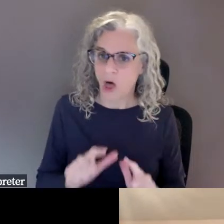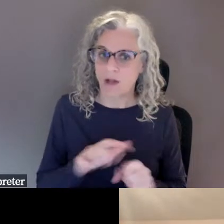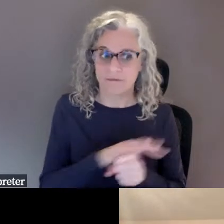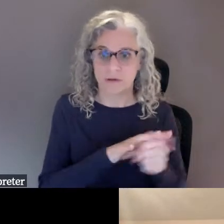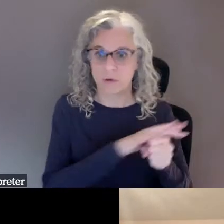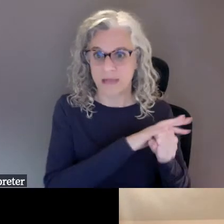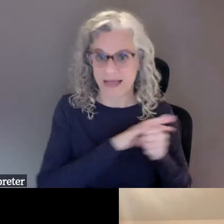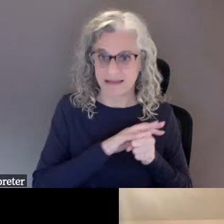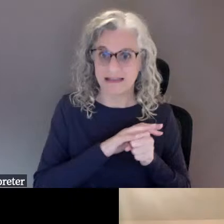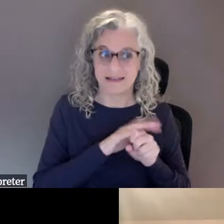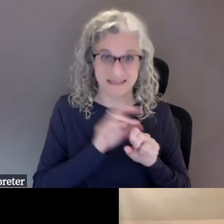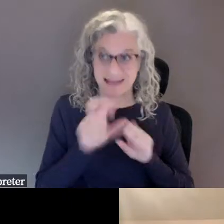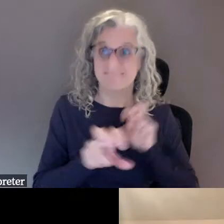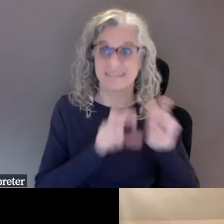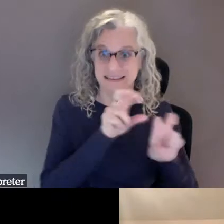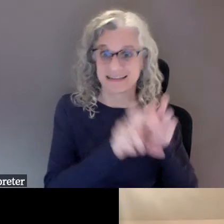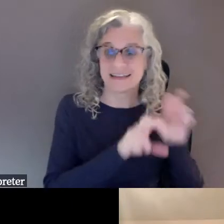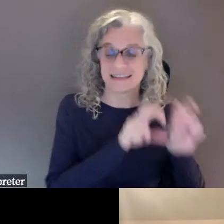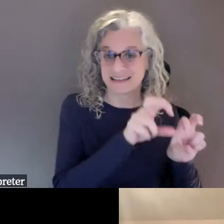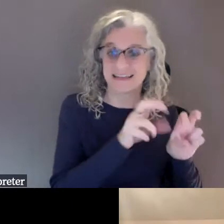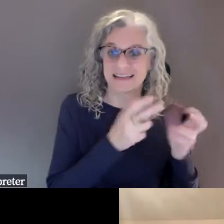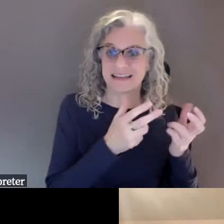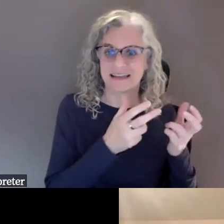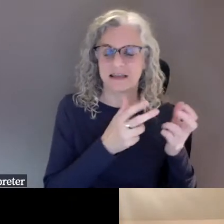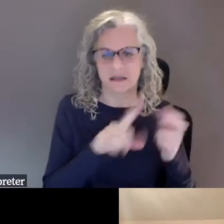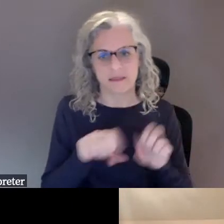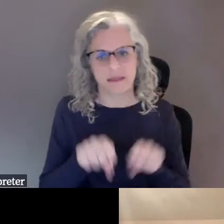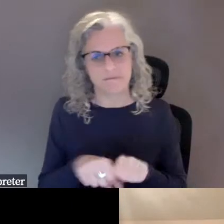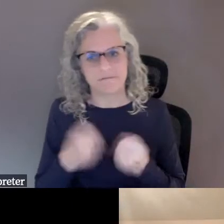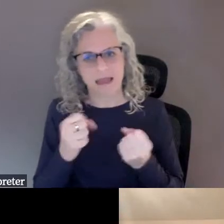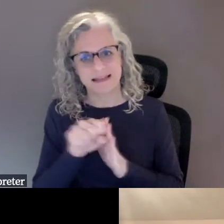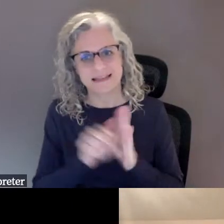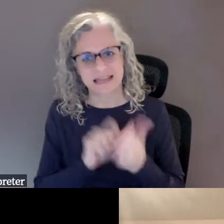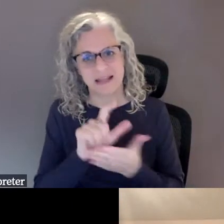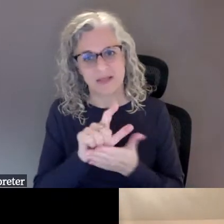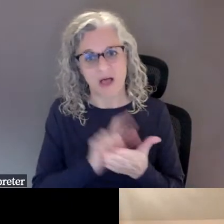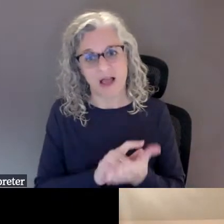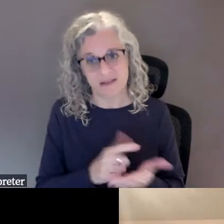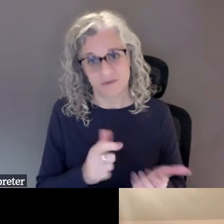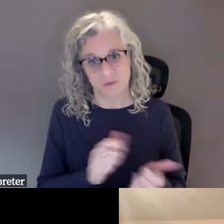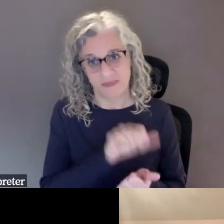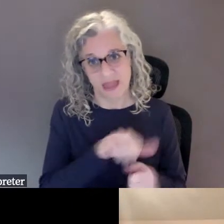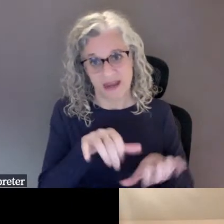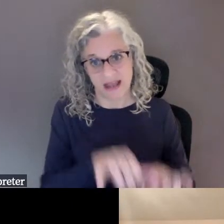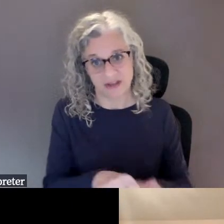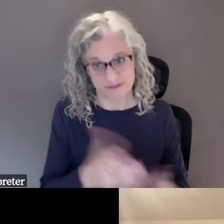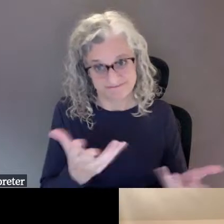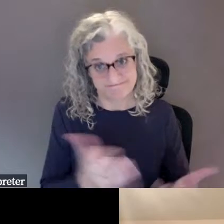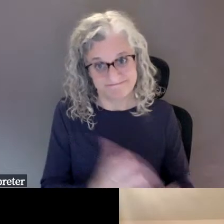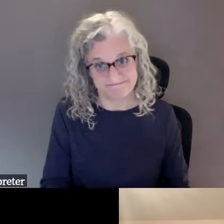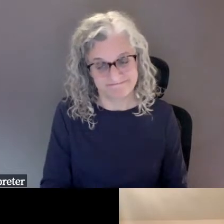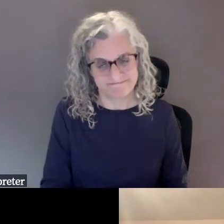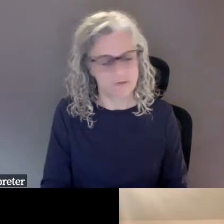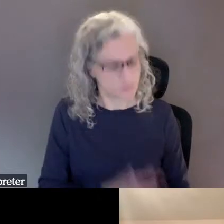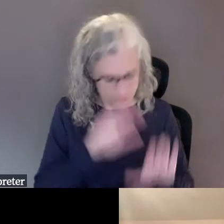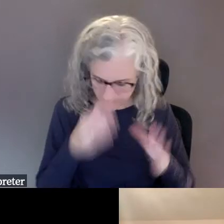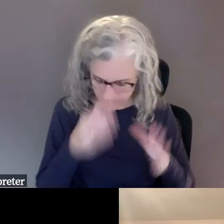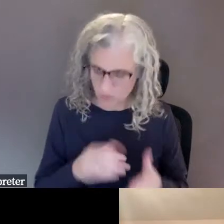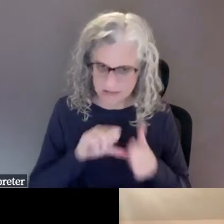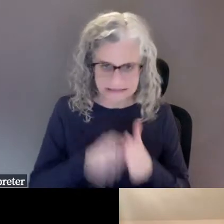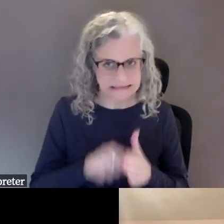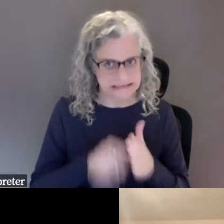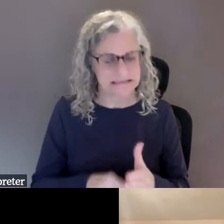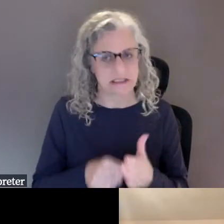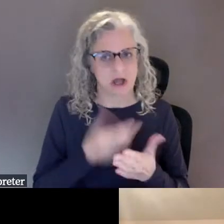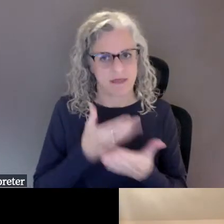that have invested, and they violated state statutes to do so. So focusing on the facts is what we've done. And I